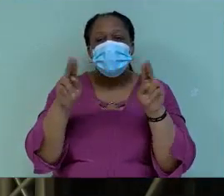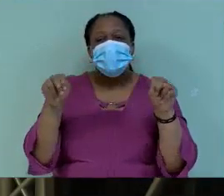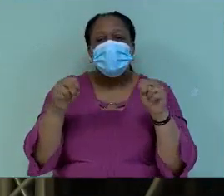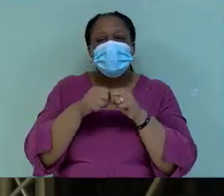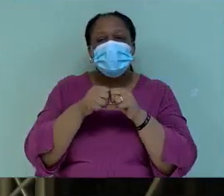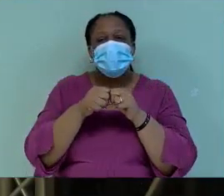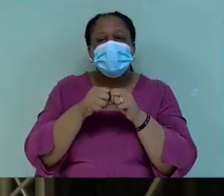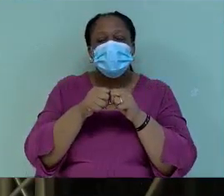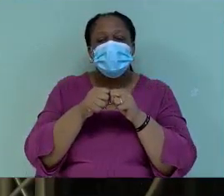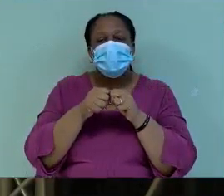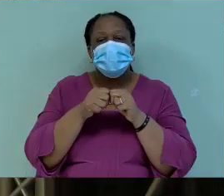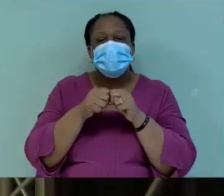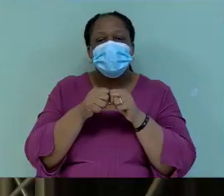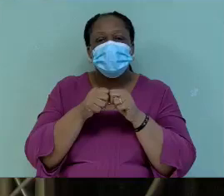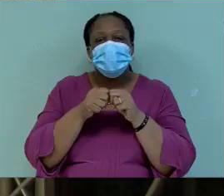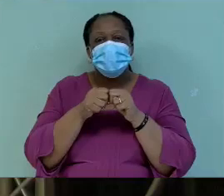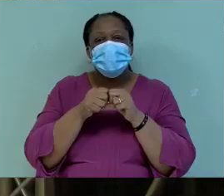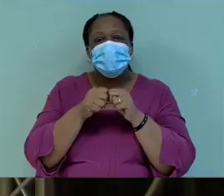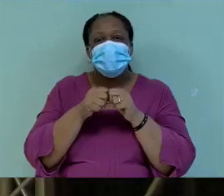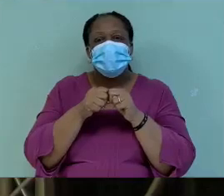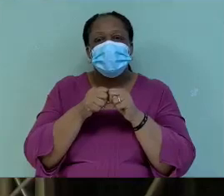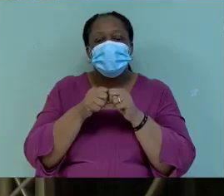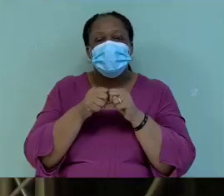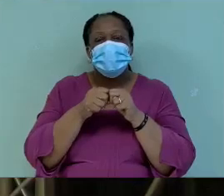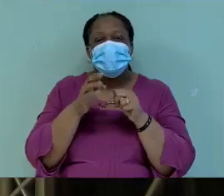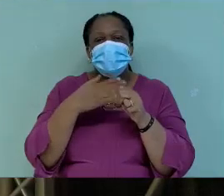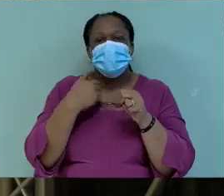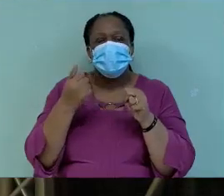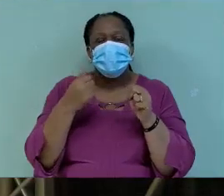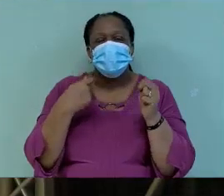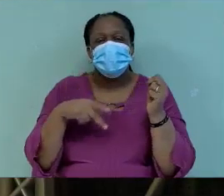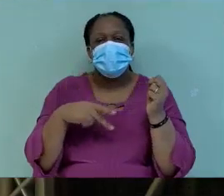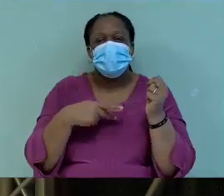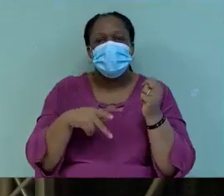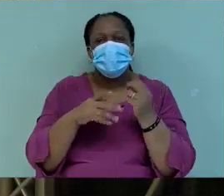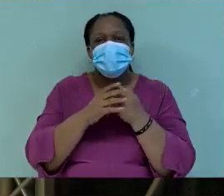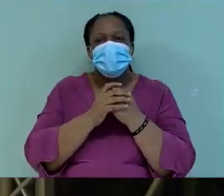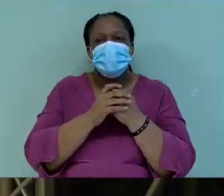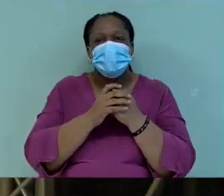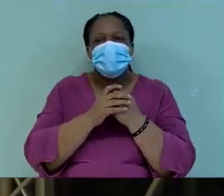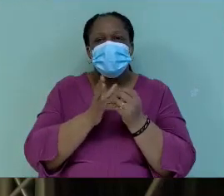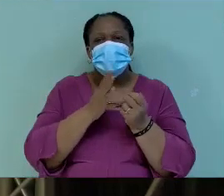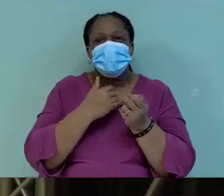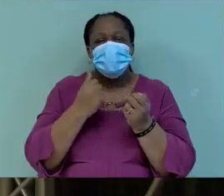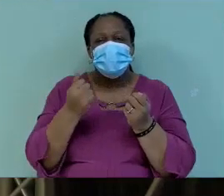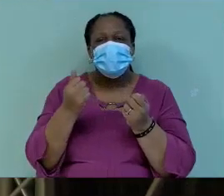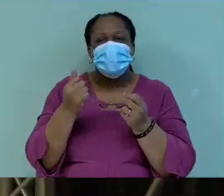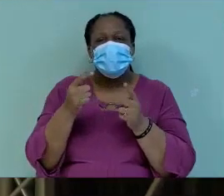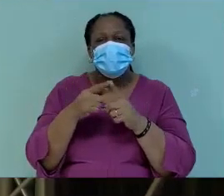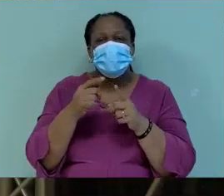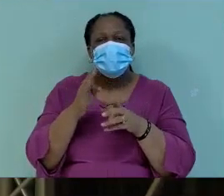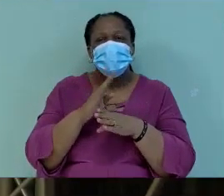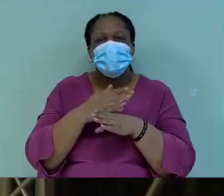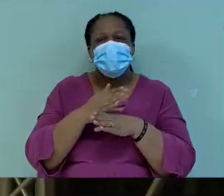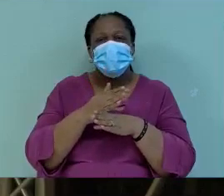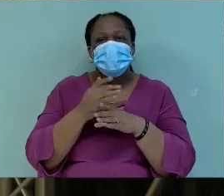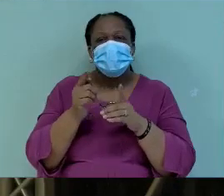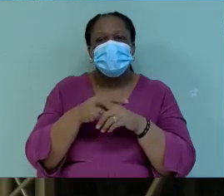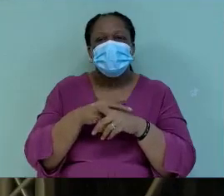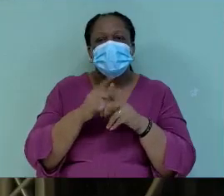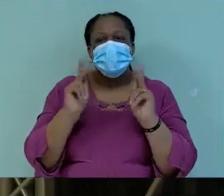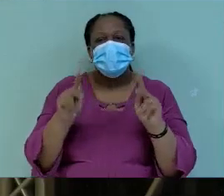people of St. Kitts and Nevis. These masks, I am informed, are to be distributed to the general